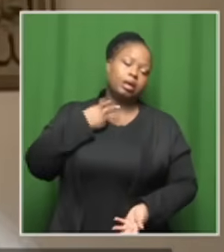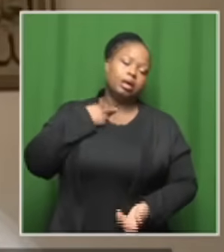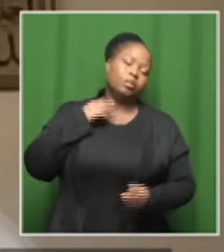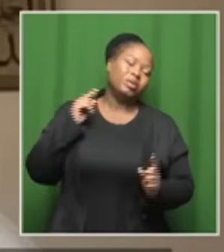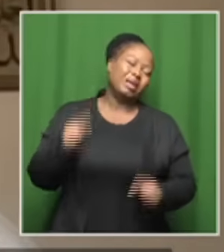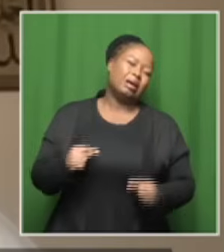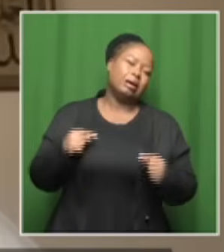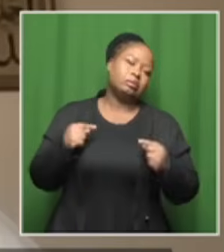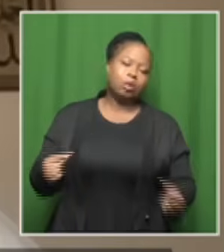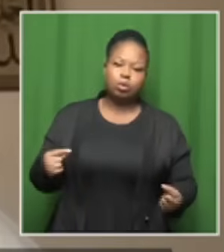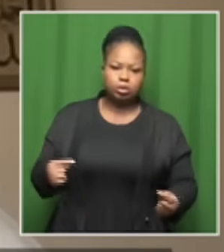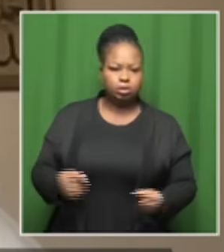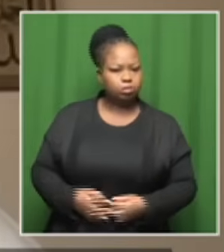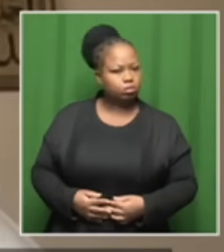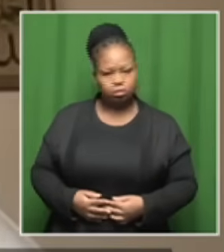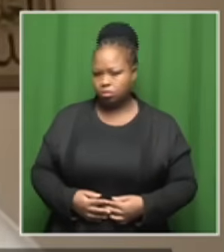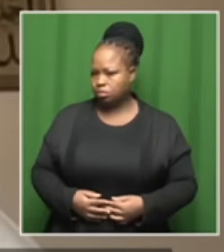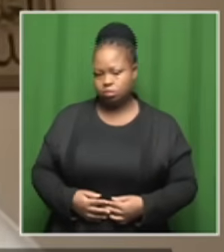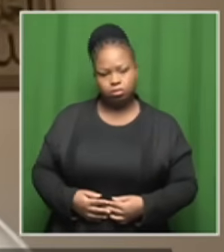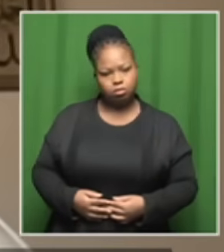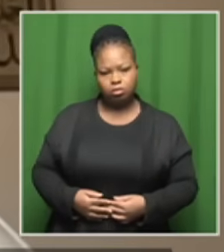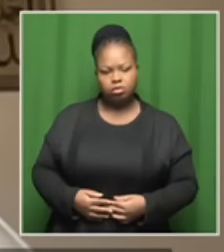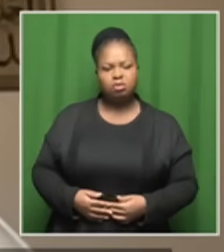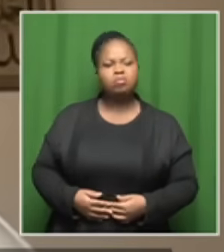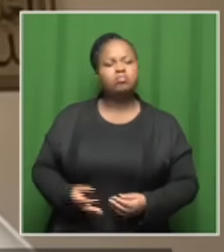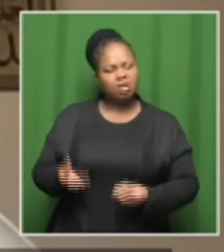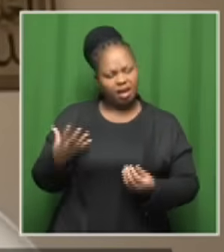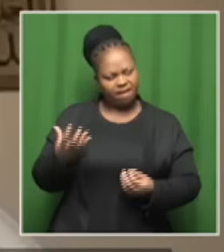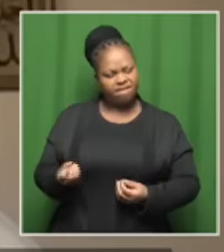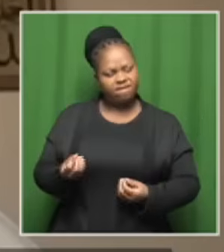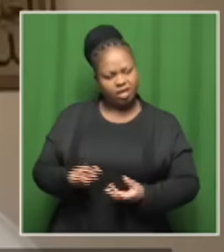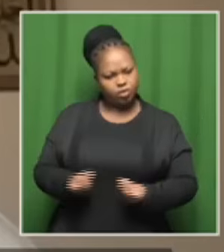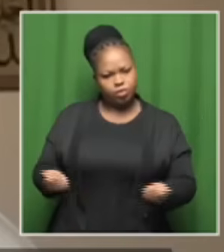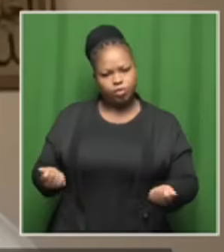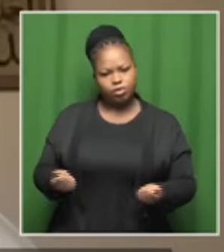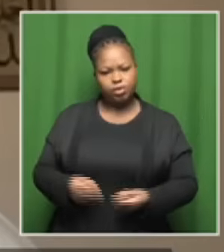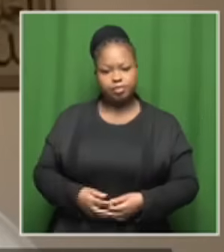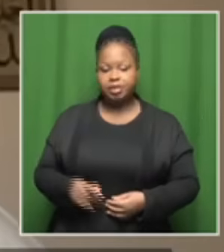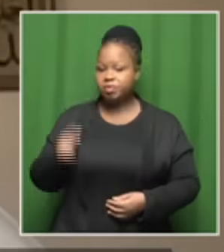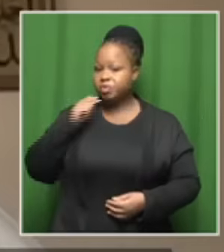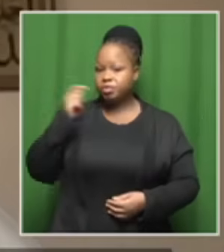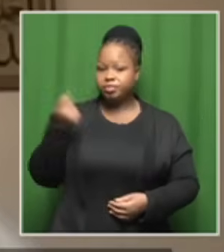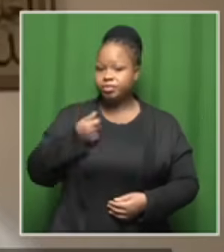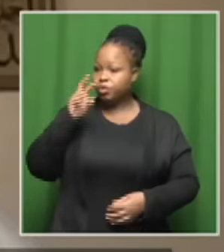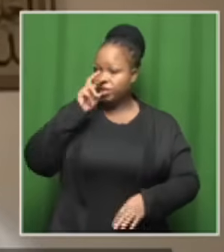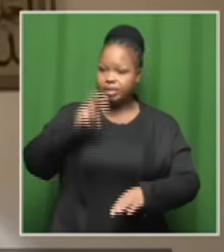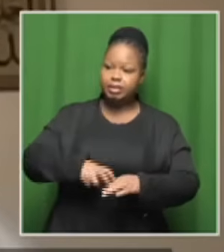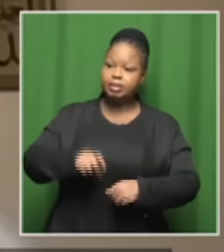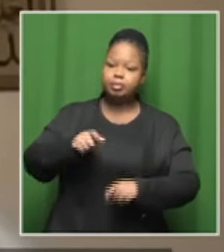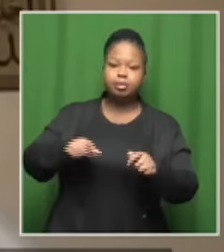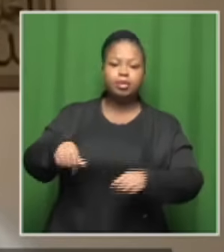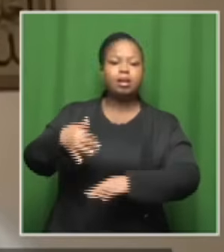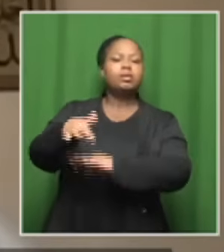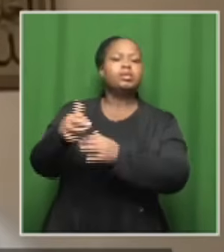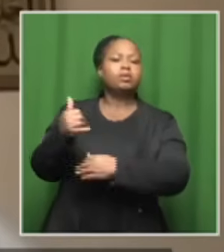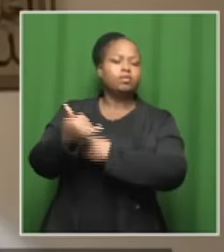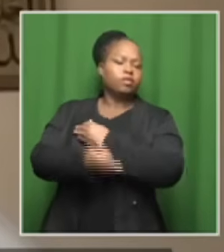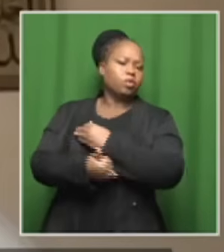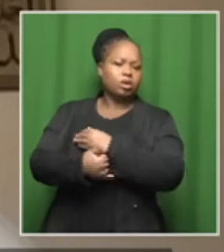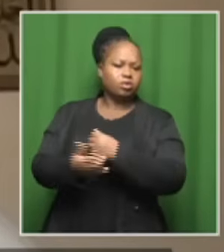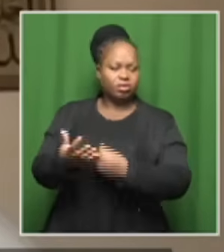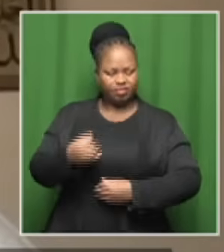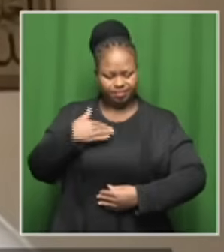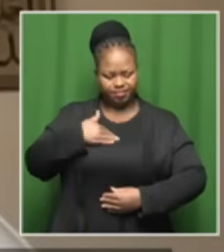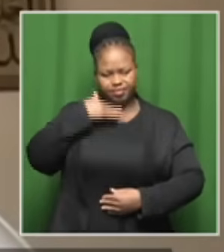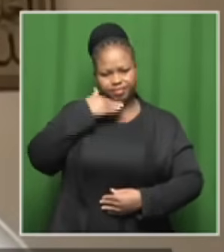we can't find a solution to. And we don't even need people outside of our country. We have